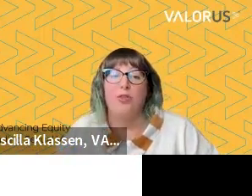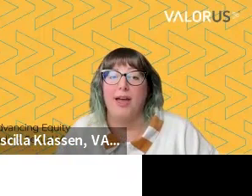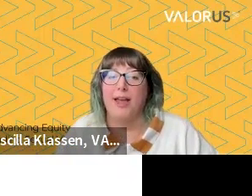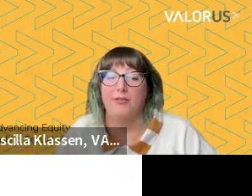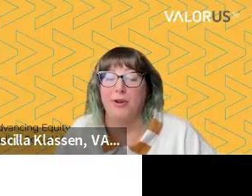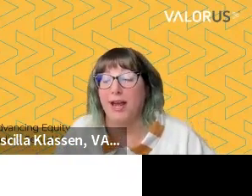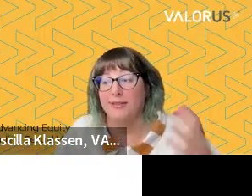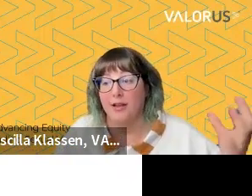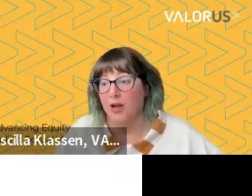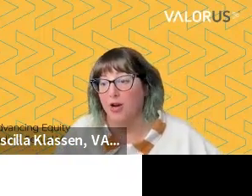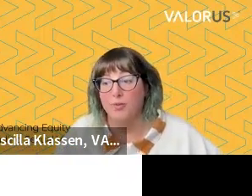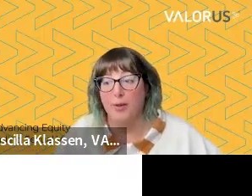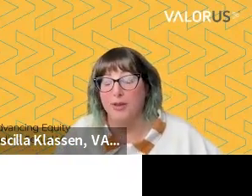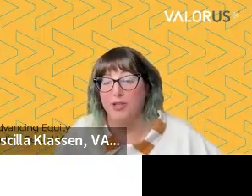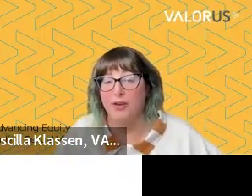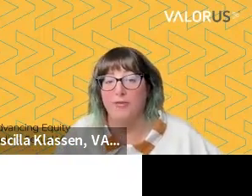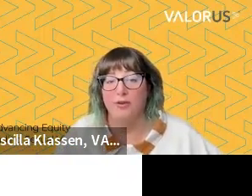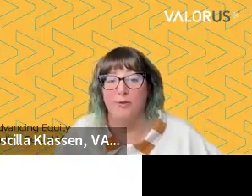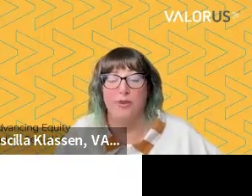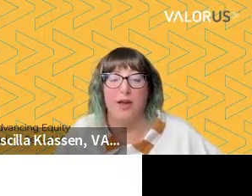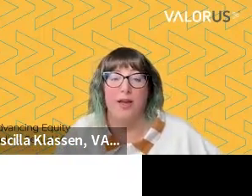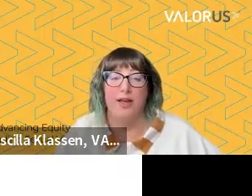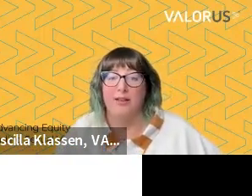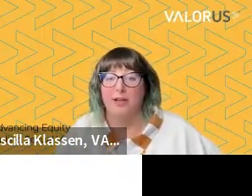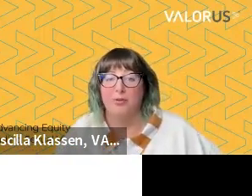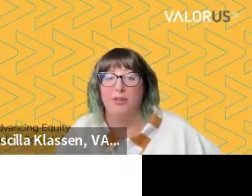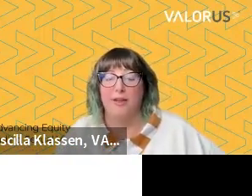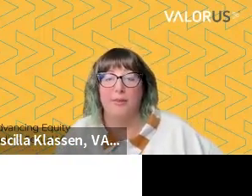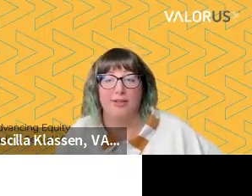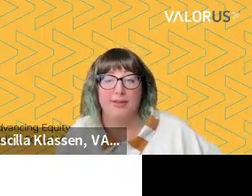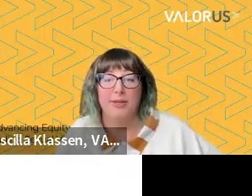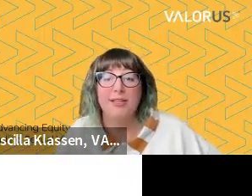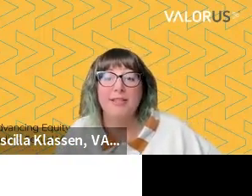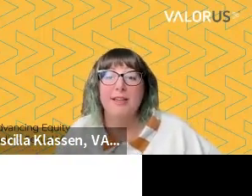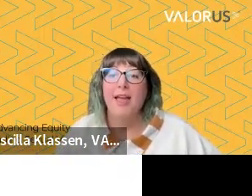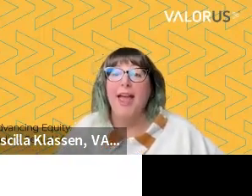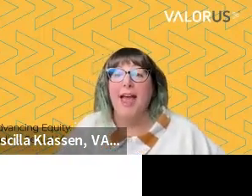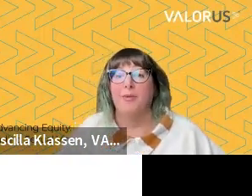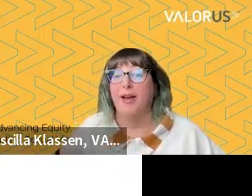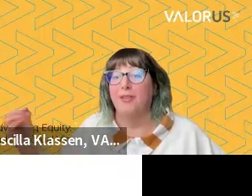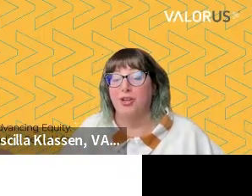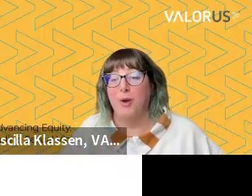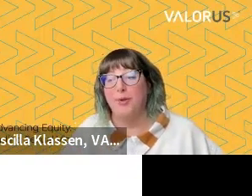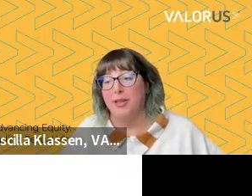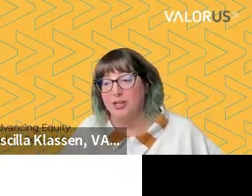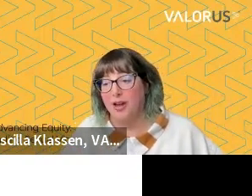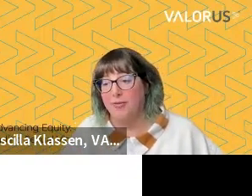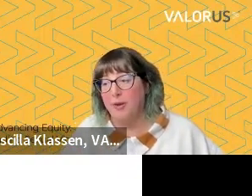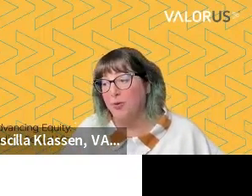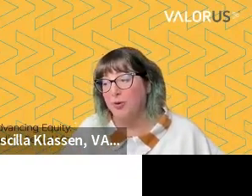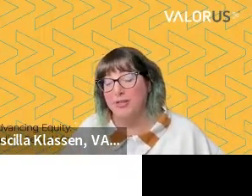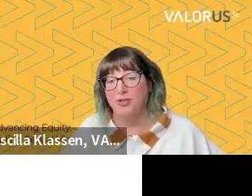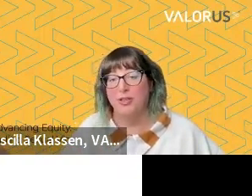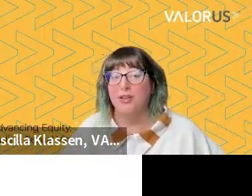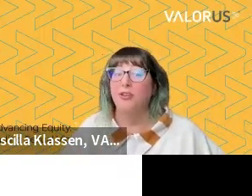We know that California has a large population of folks with intellectual and developmental disabilities, and we have a large population